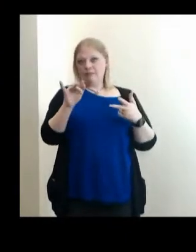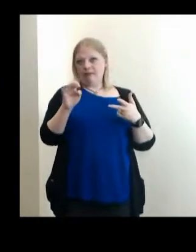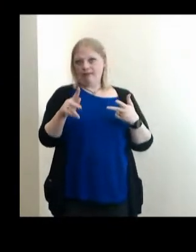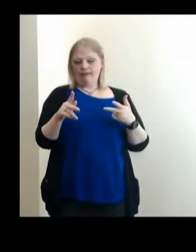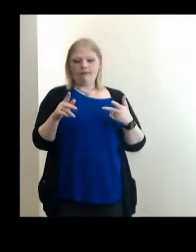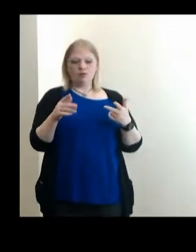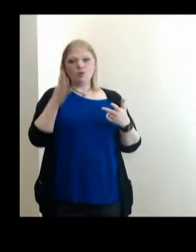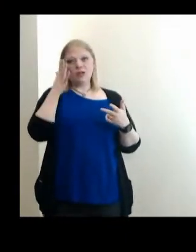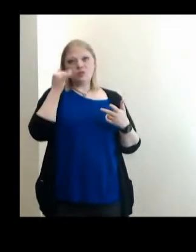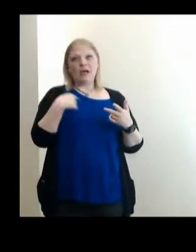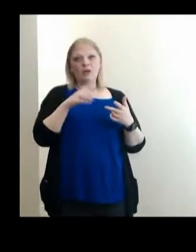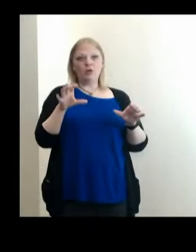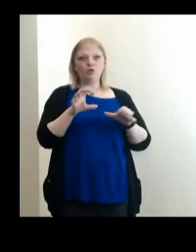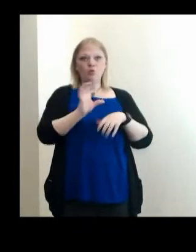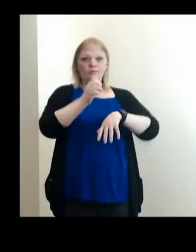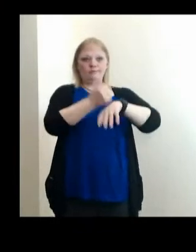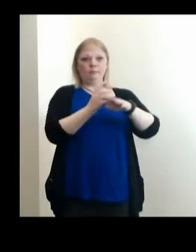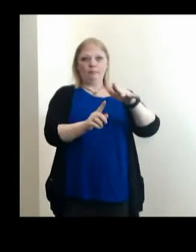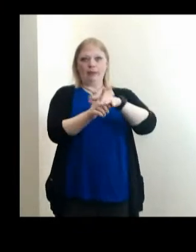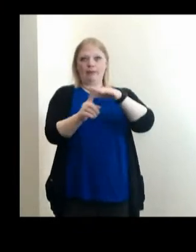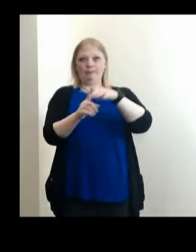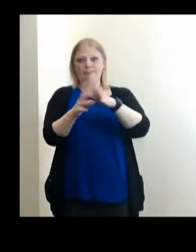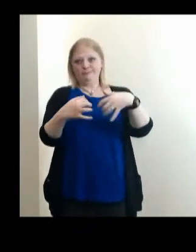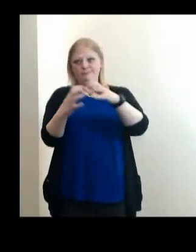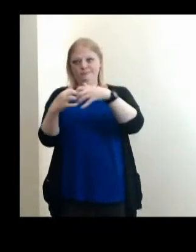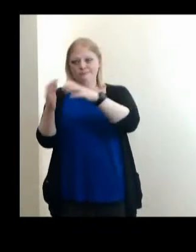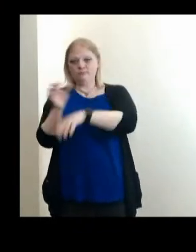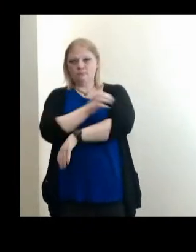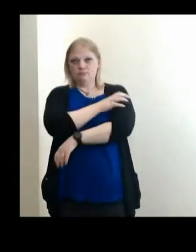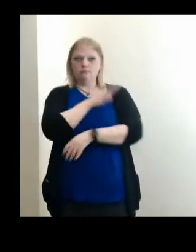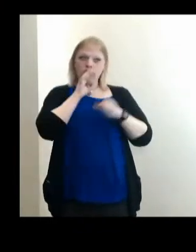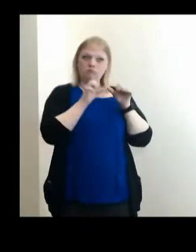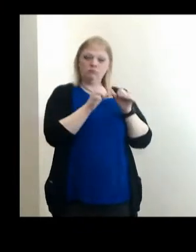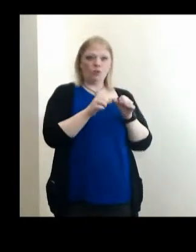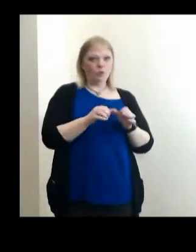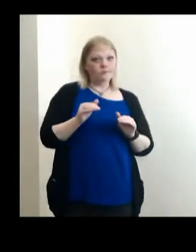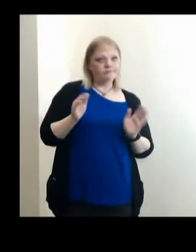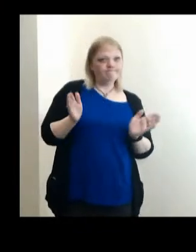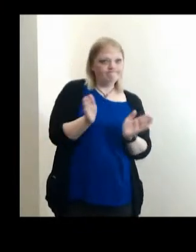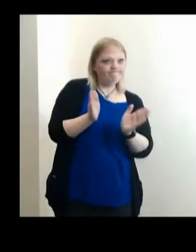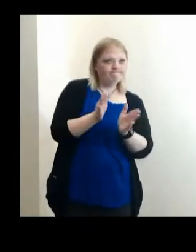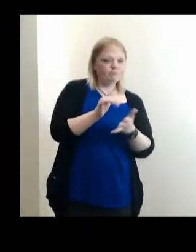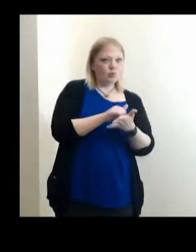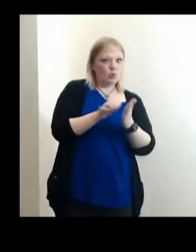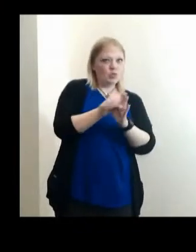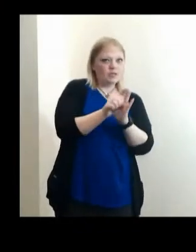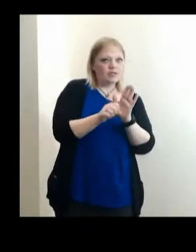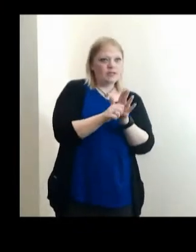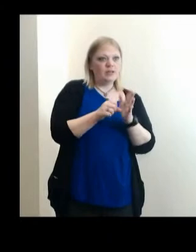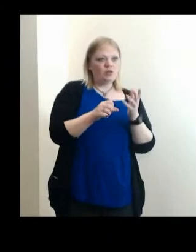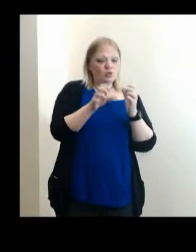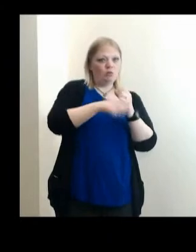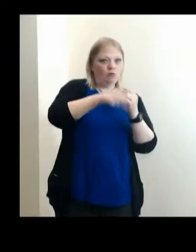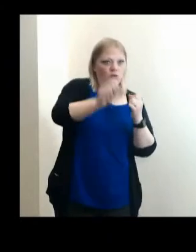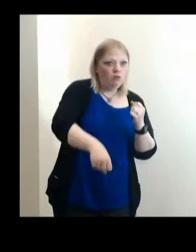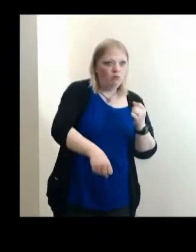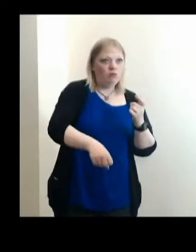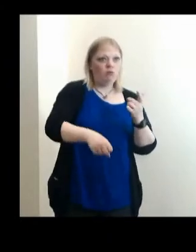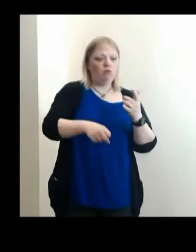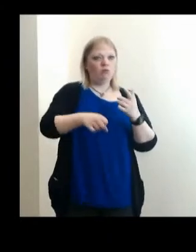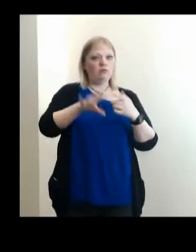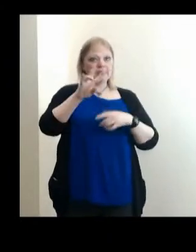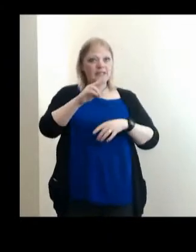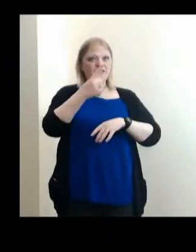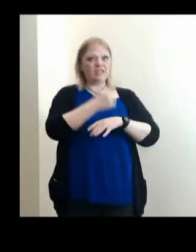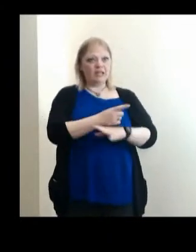having multiple pop-up clinics a week, and we will continue to do that. We are pushing New York State to expand the 7-day requirement. I know